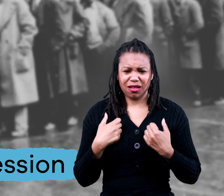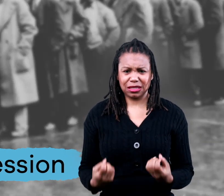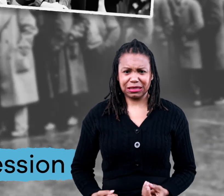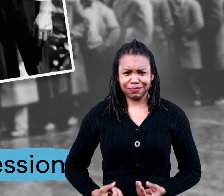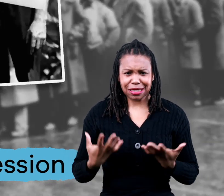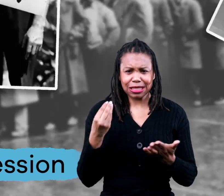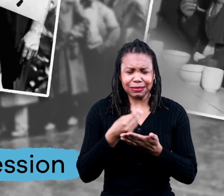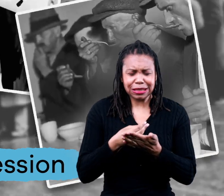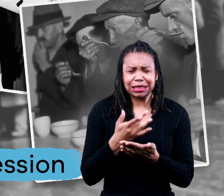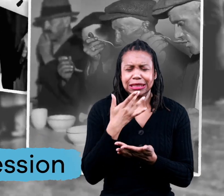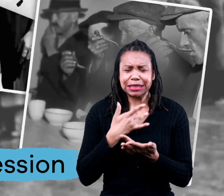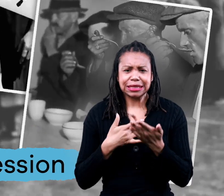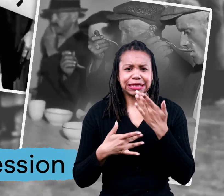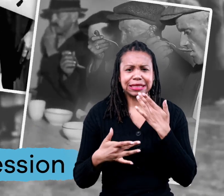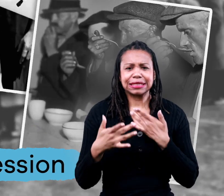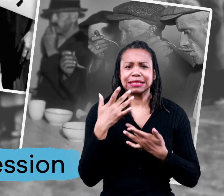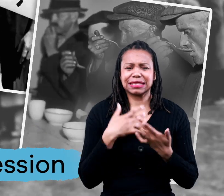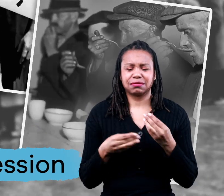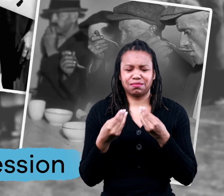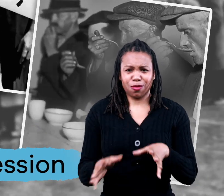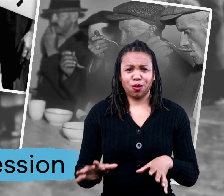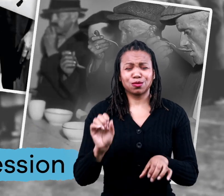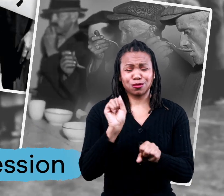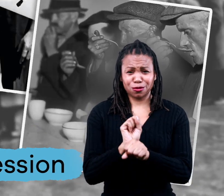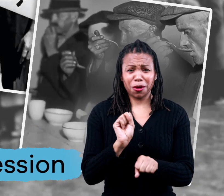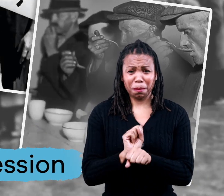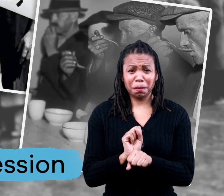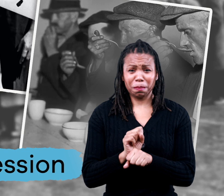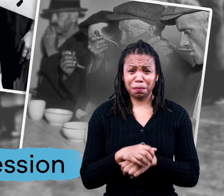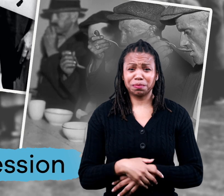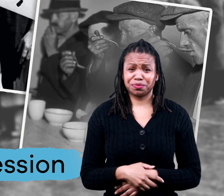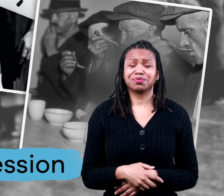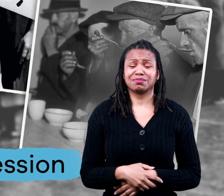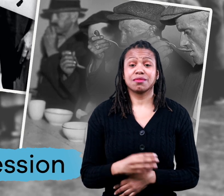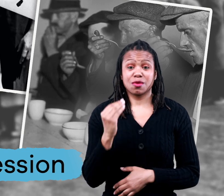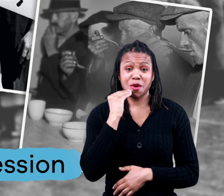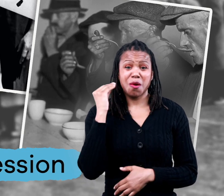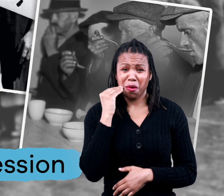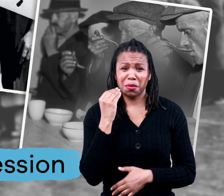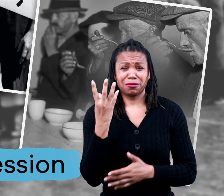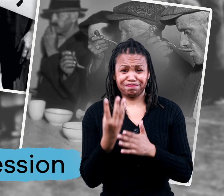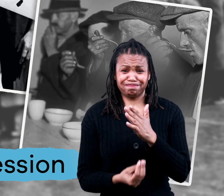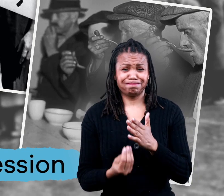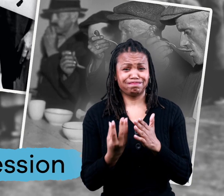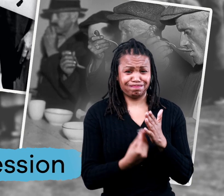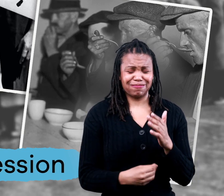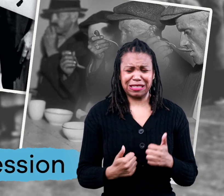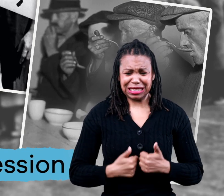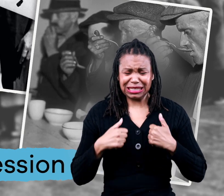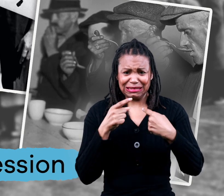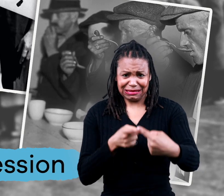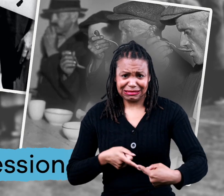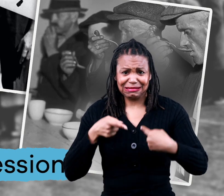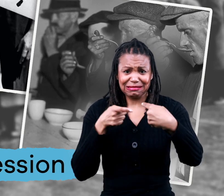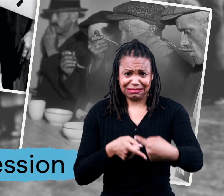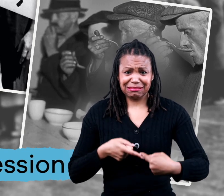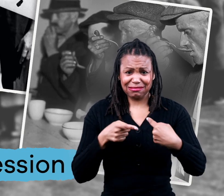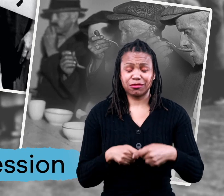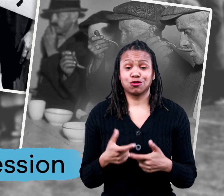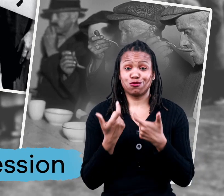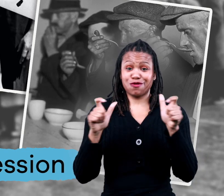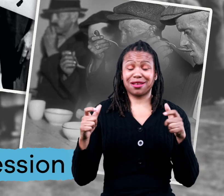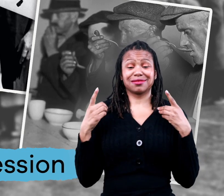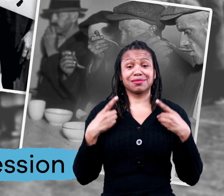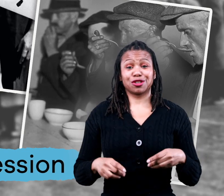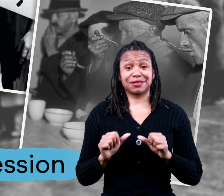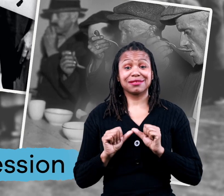and changed the way that people lived and spent money. Many people lost their jobs and their homes and had to struggle to